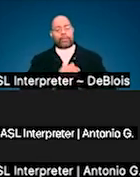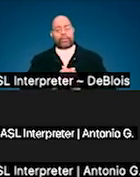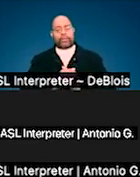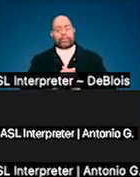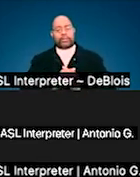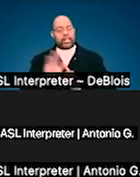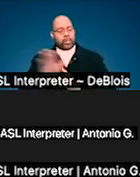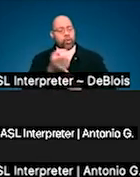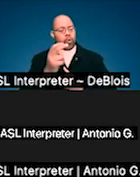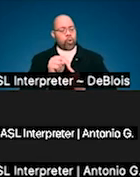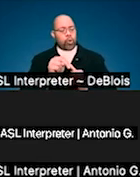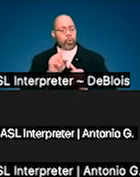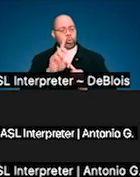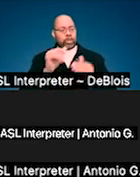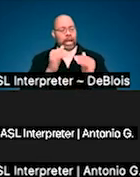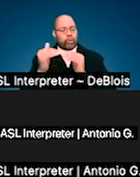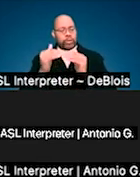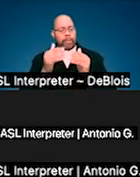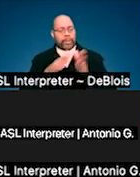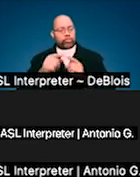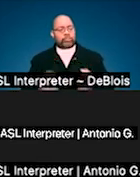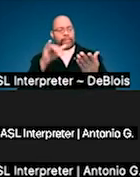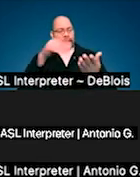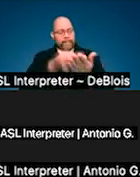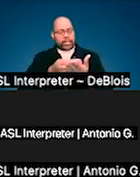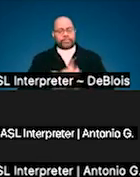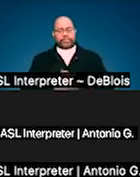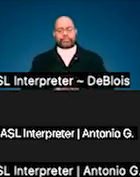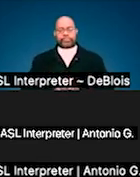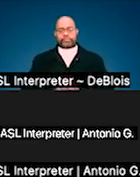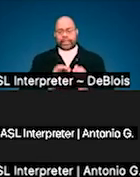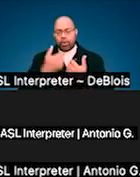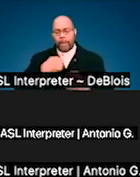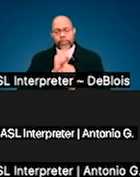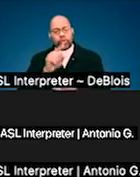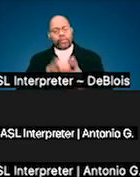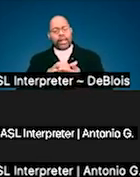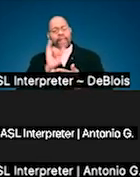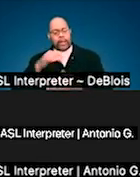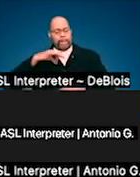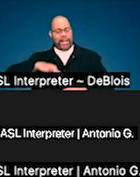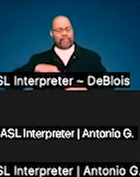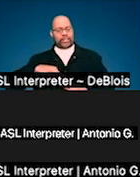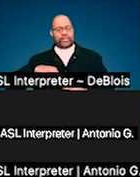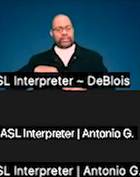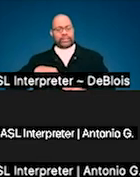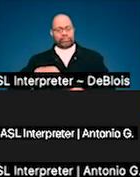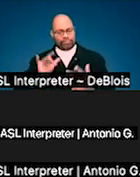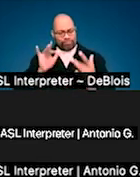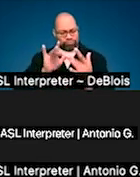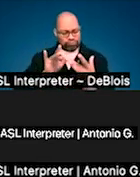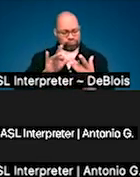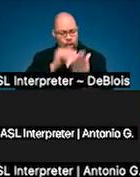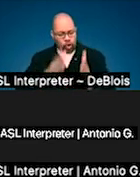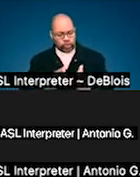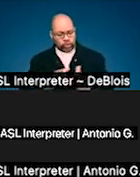state digital equity plans for spending these dollars? And how do we make sure that those benefits reach